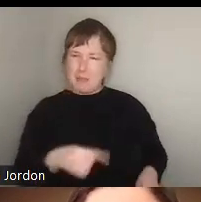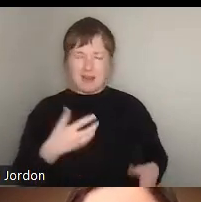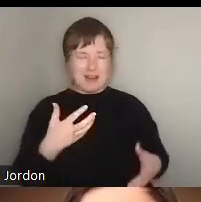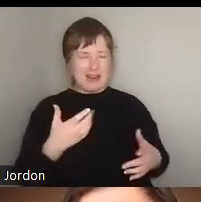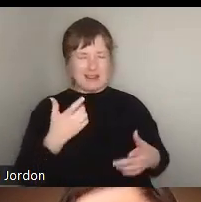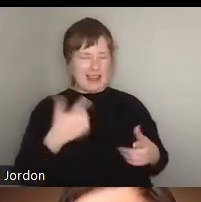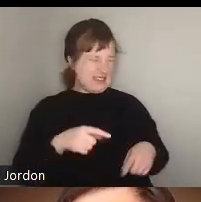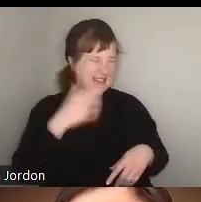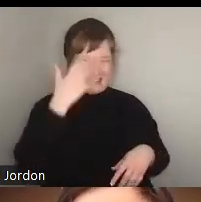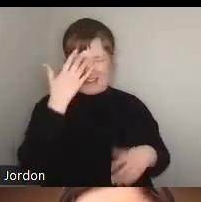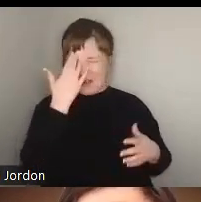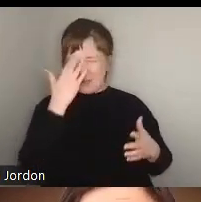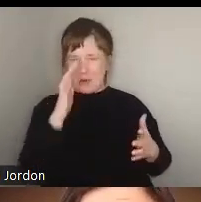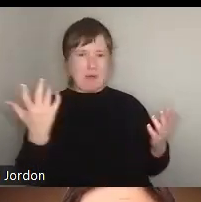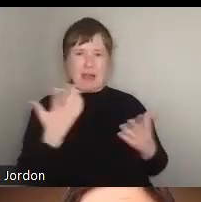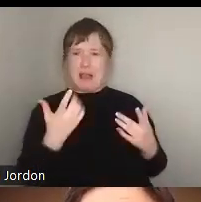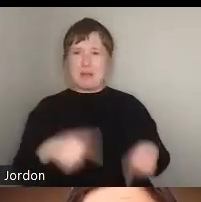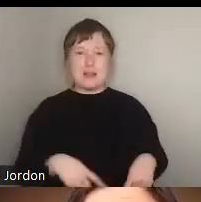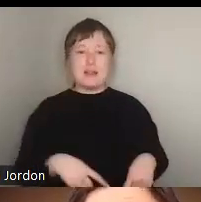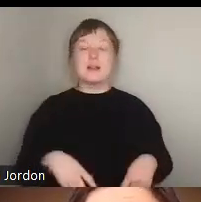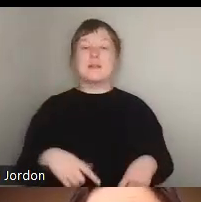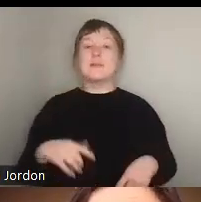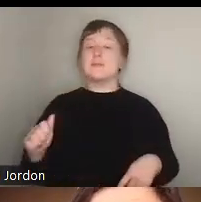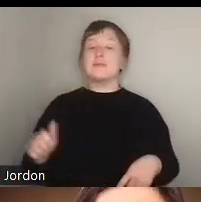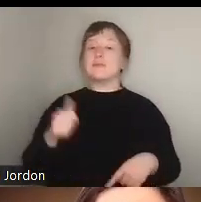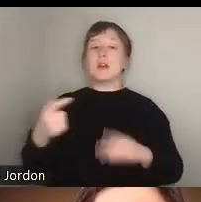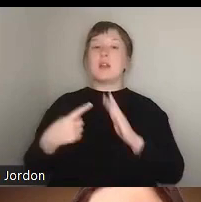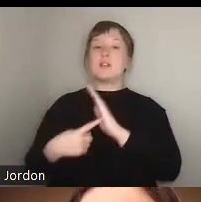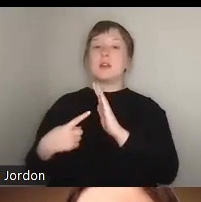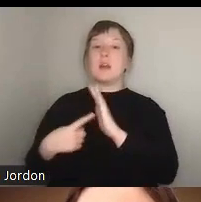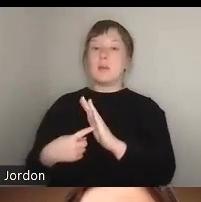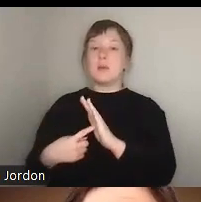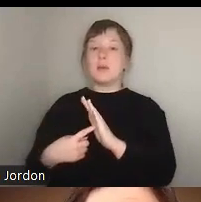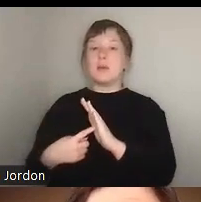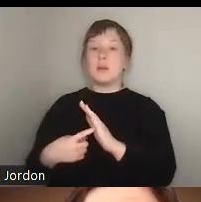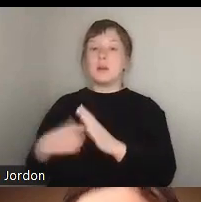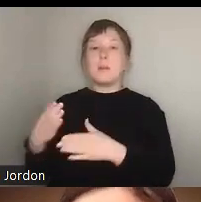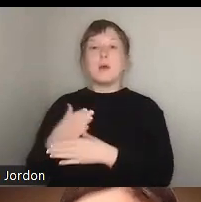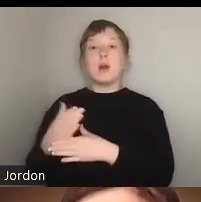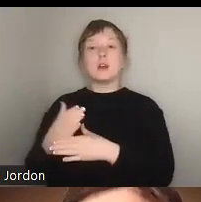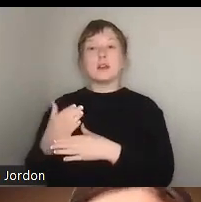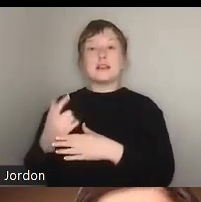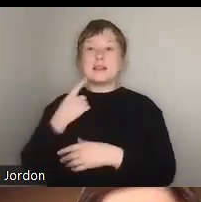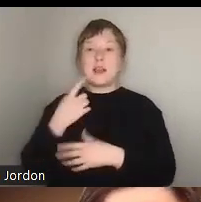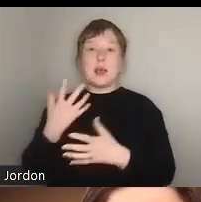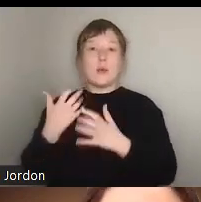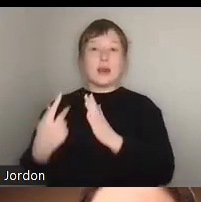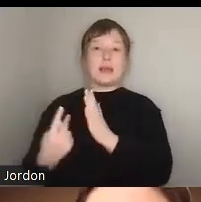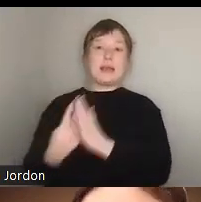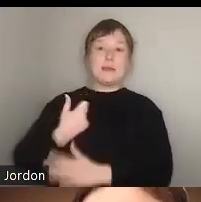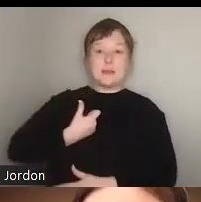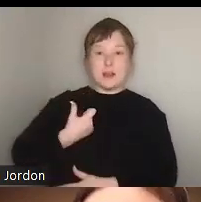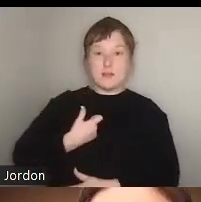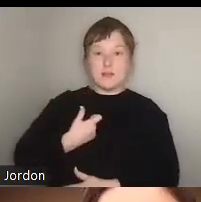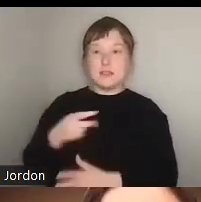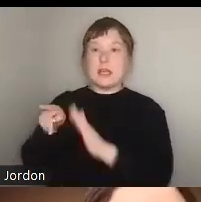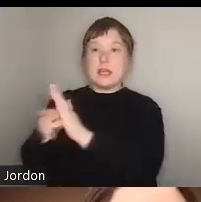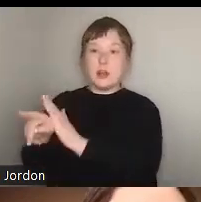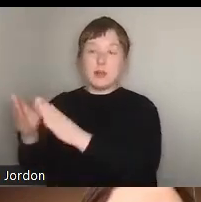said. Other examples is the partner threatening to kill themselves, threatening to kill the